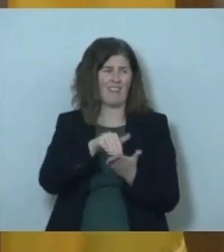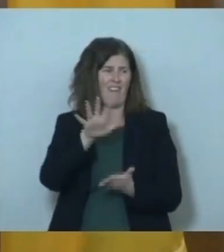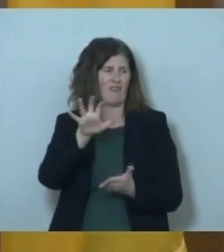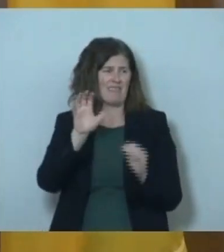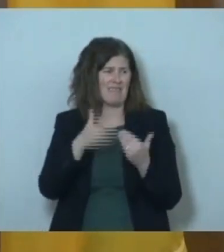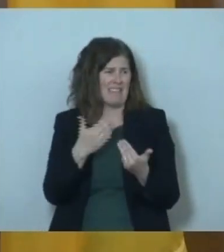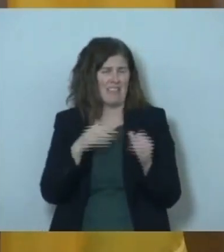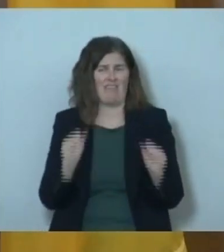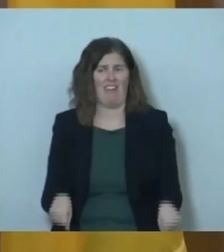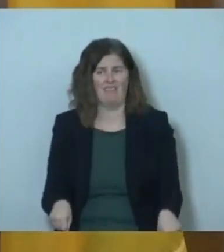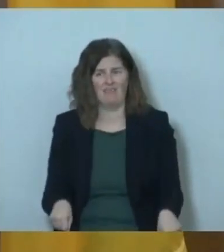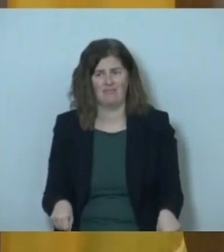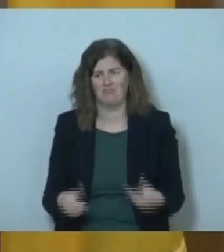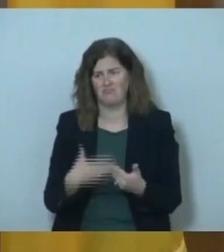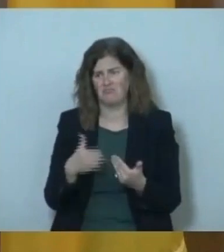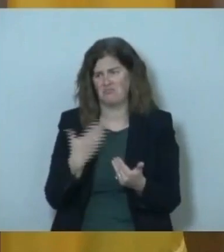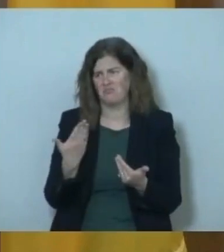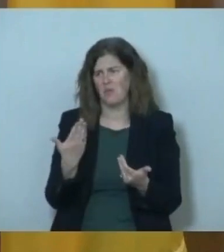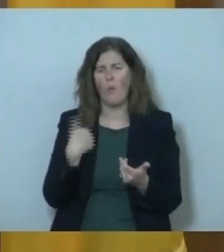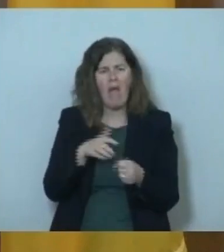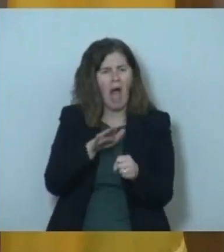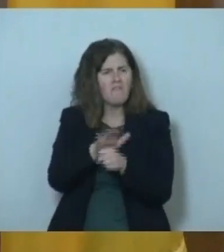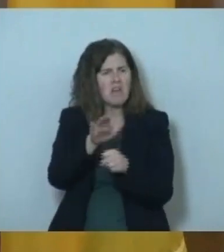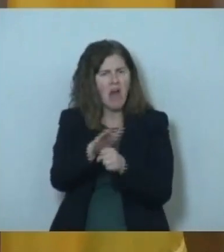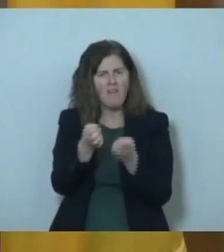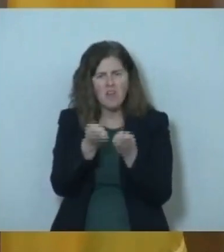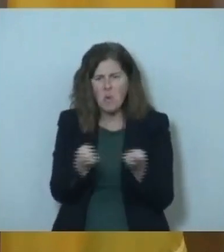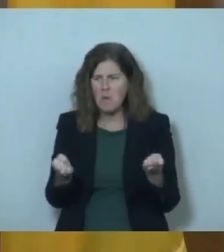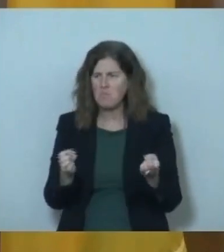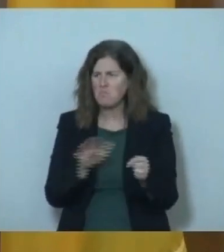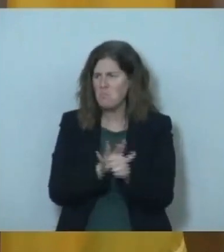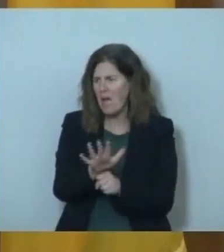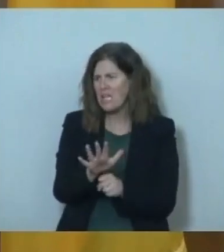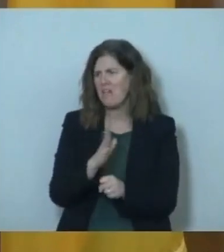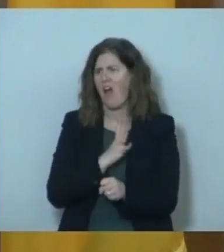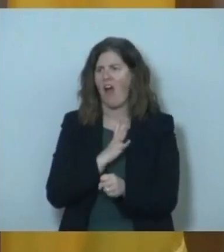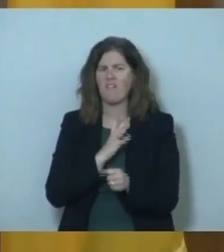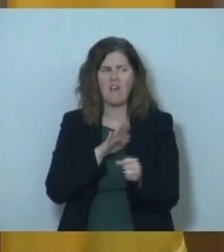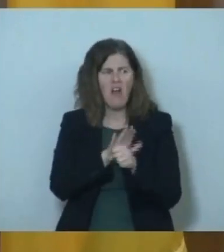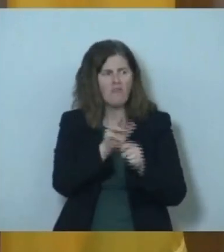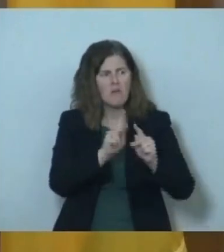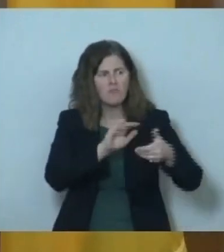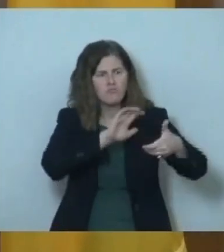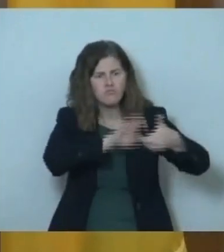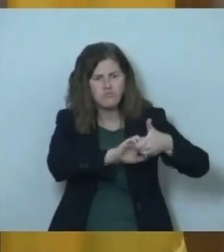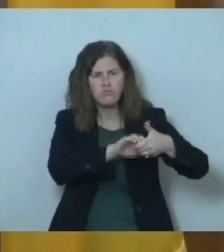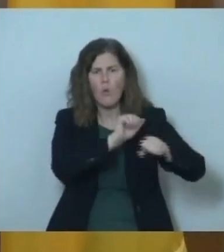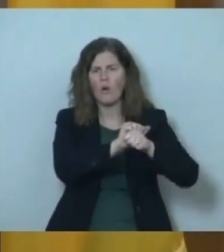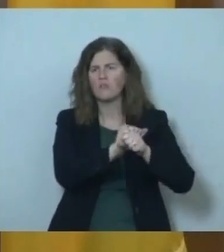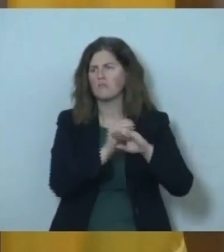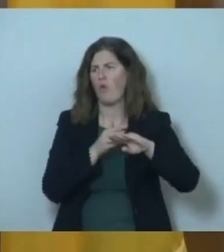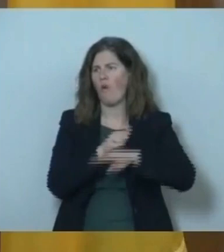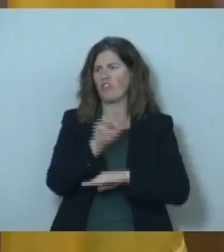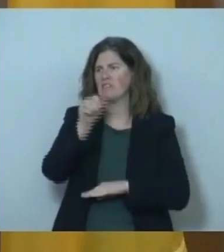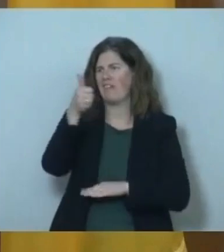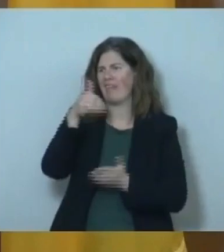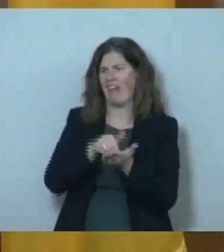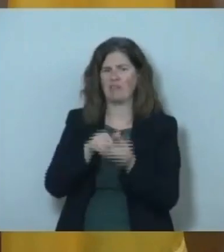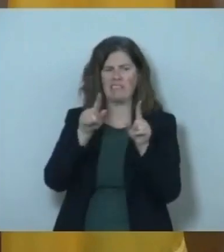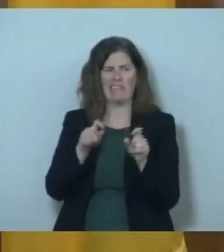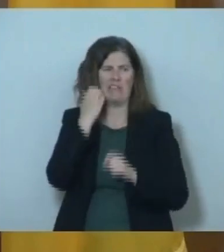tests readily. We have enough instrumentation and partners to get well over 10,000 a